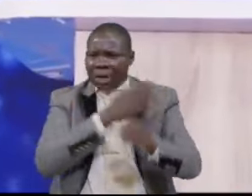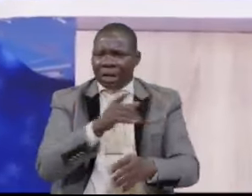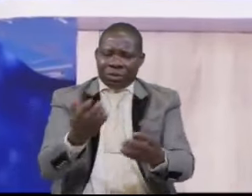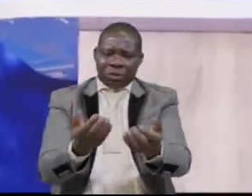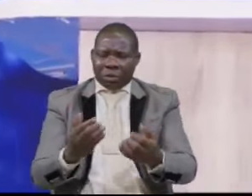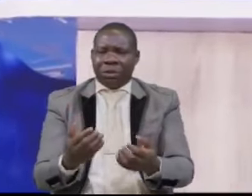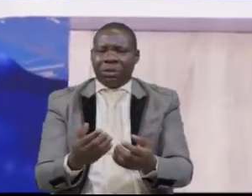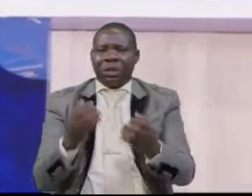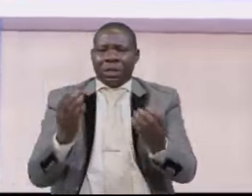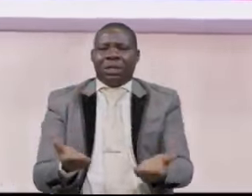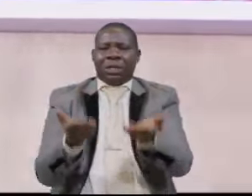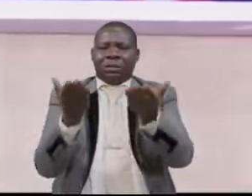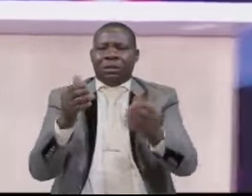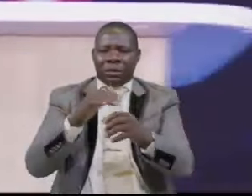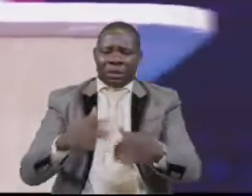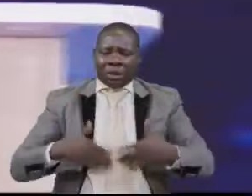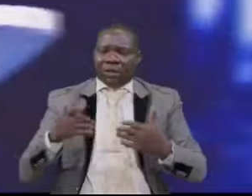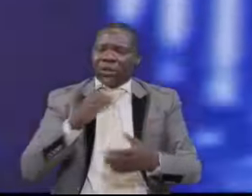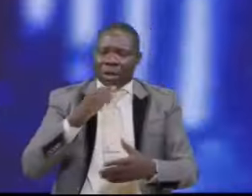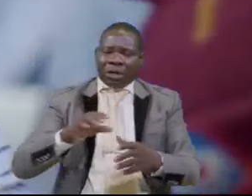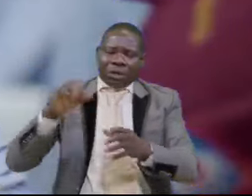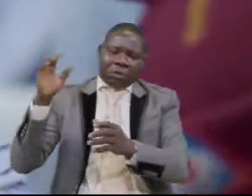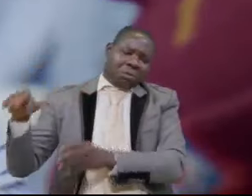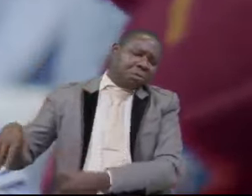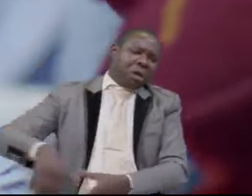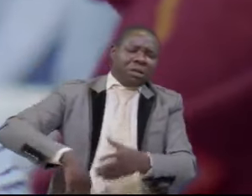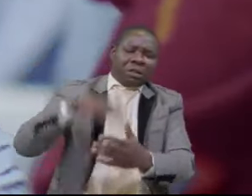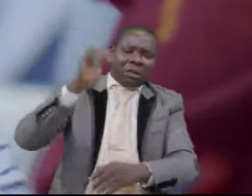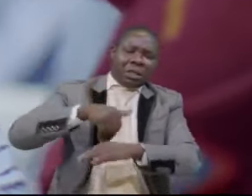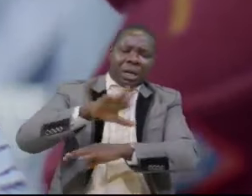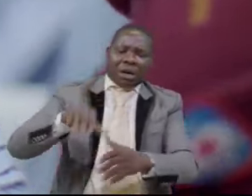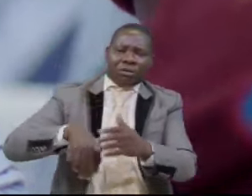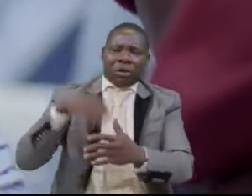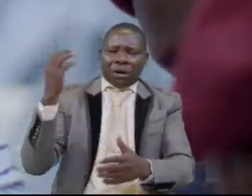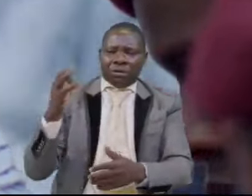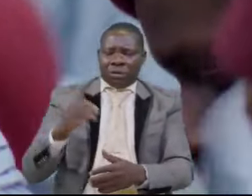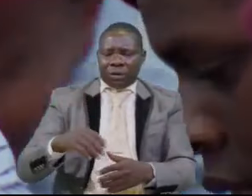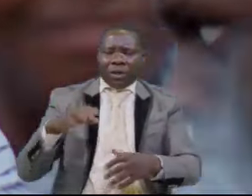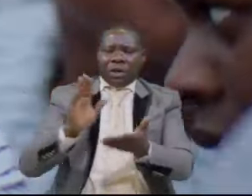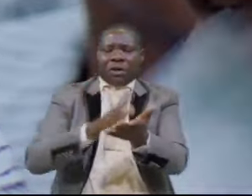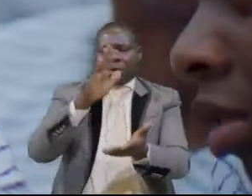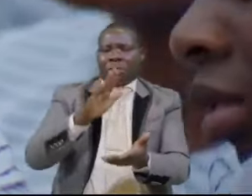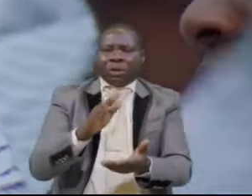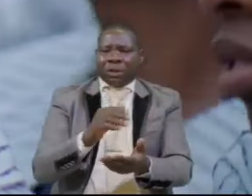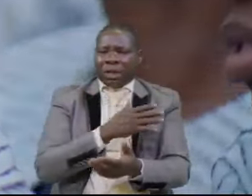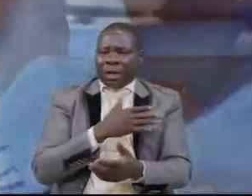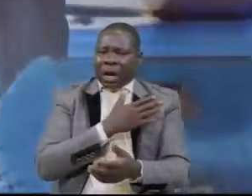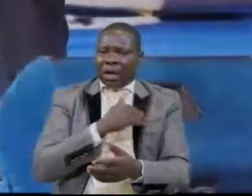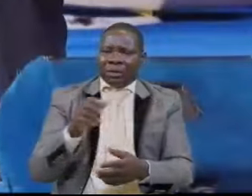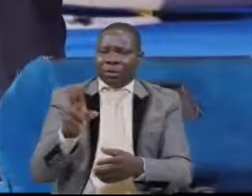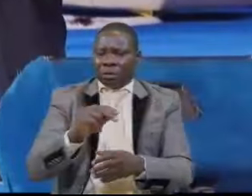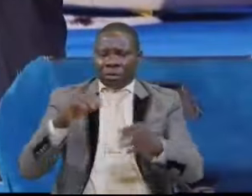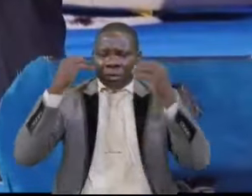out of college. Because in college, no education, and in life, after you are passed out